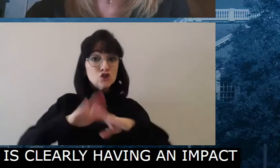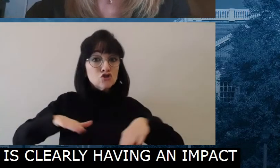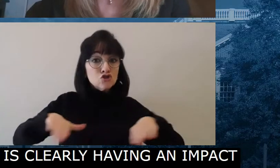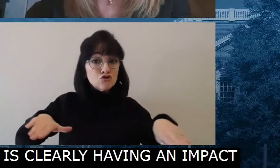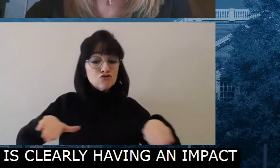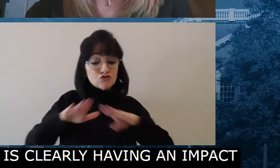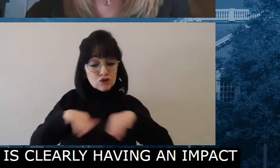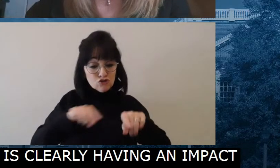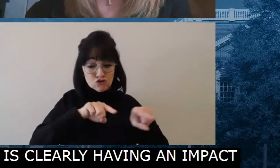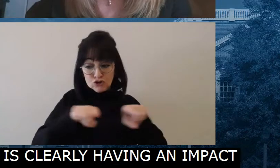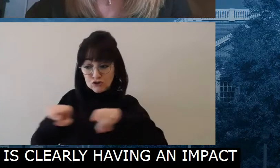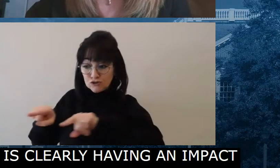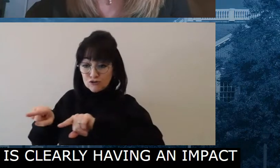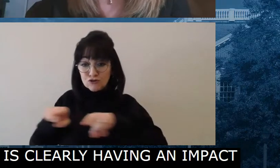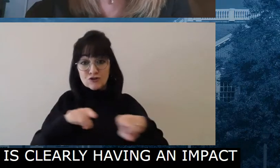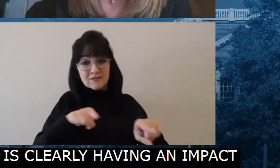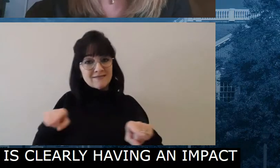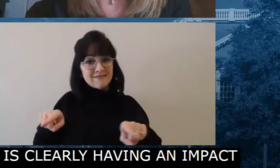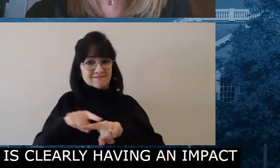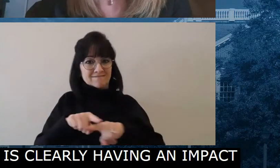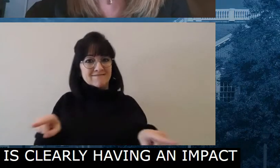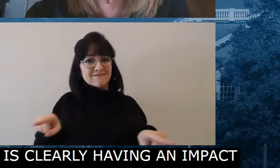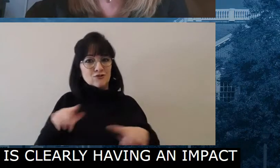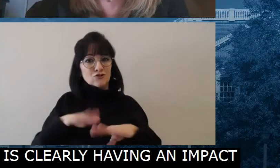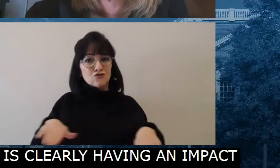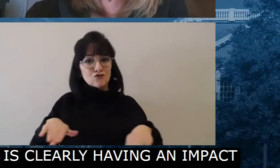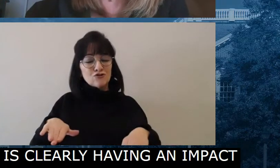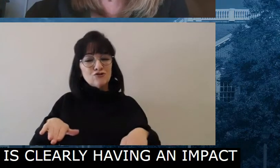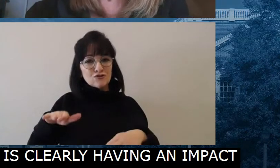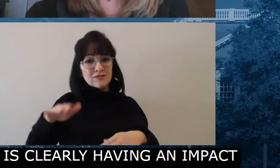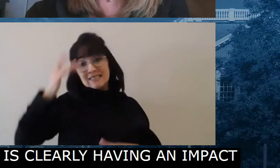the mitigation strategies that the Delawareans